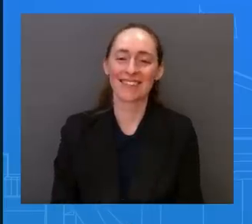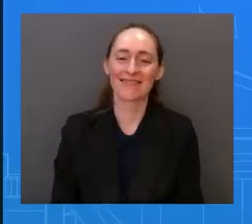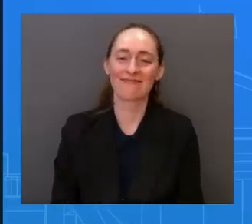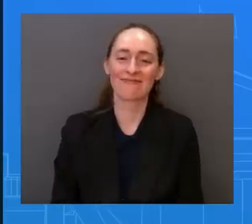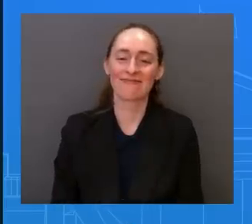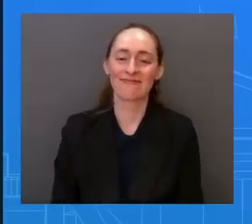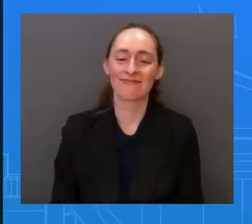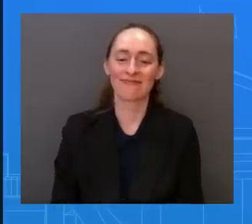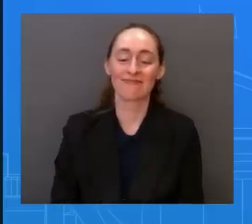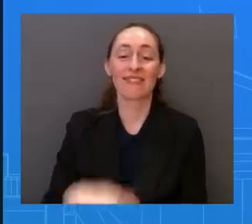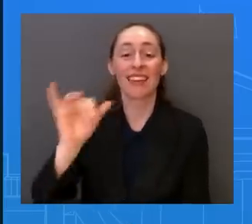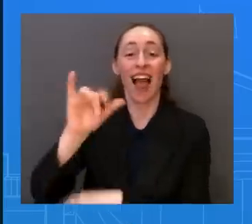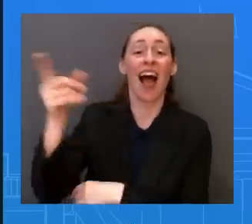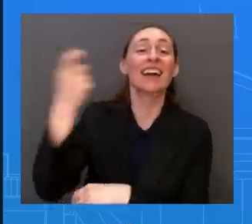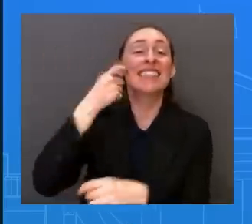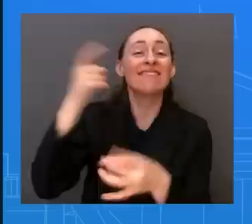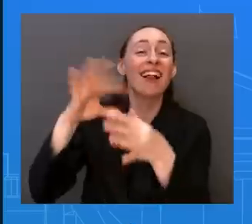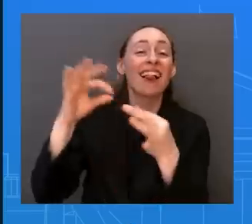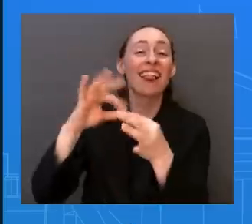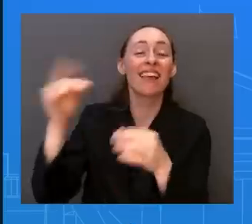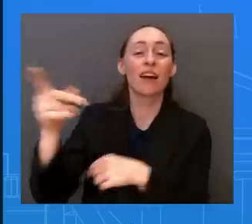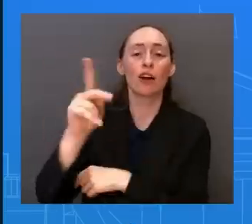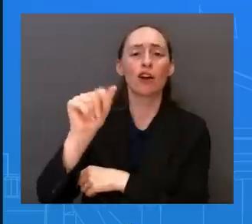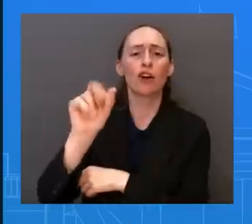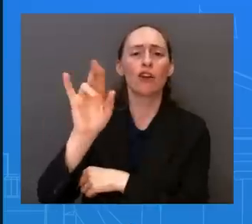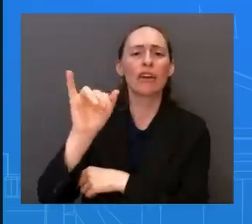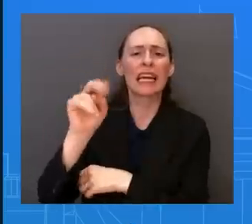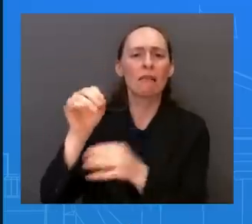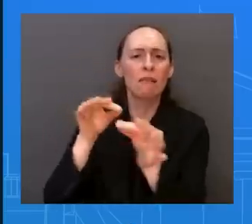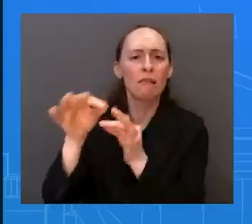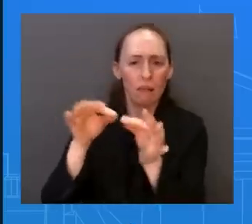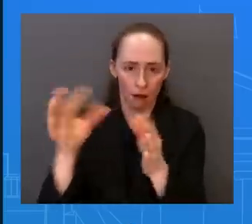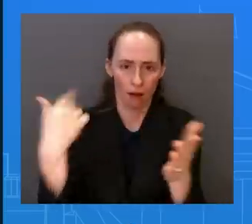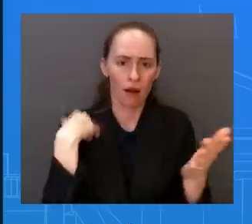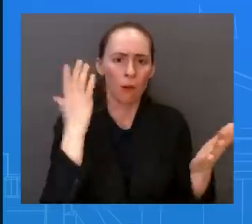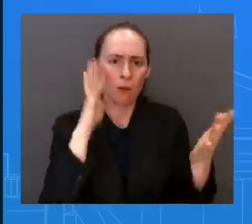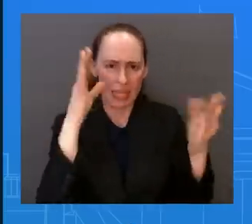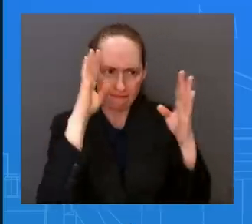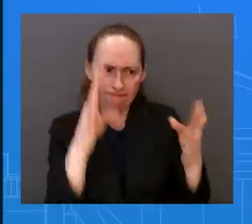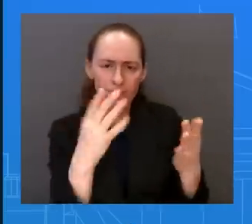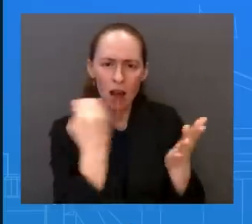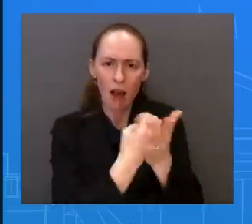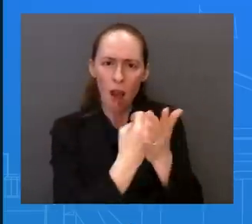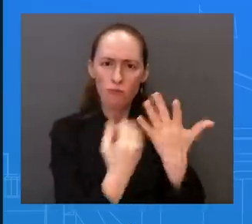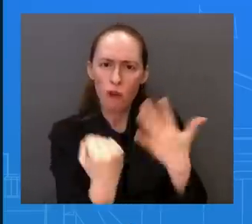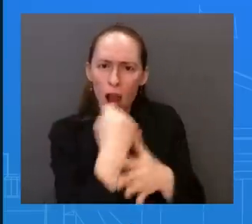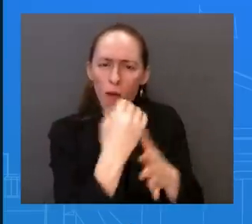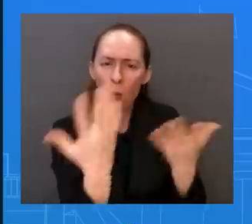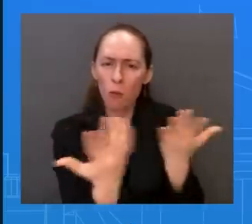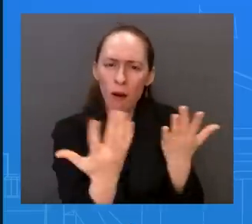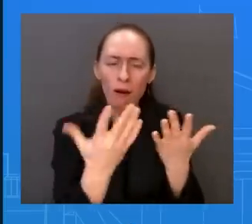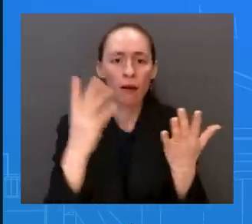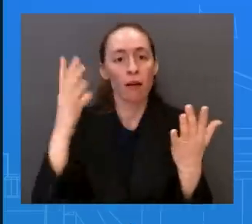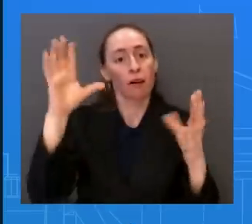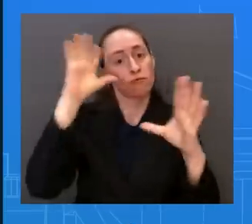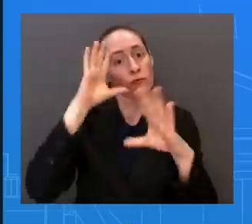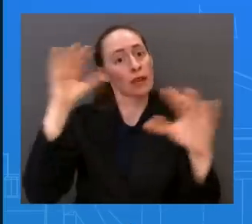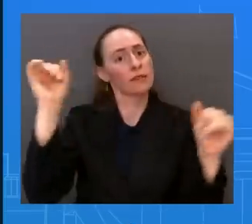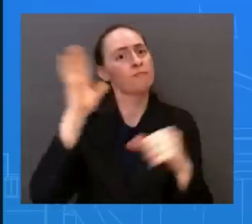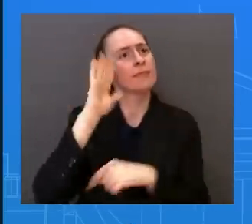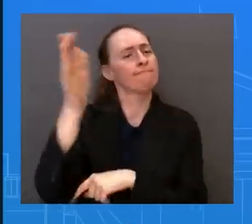the economic priorities and economic issues in the State of the Union, and then happy to take your questions. I think